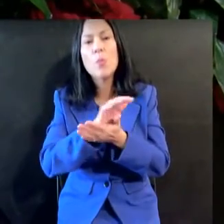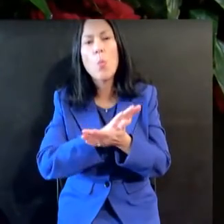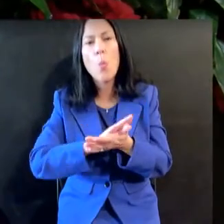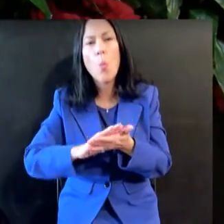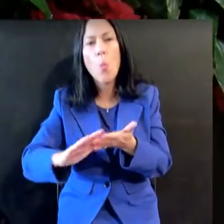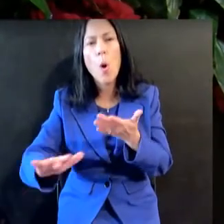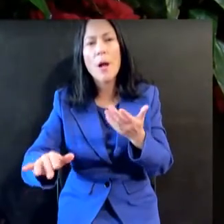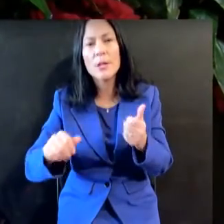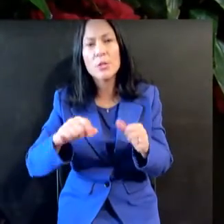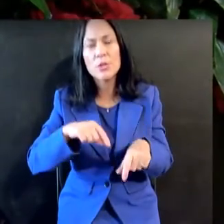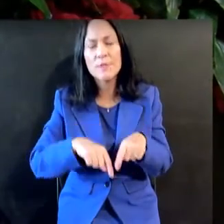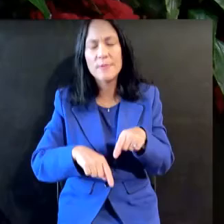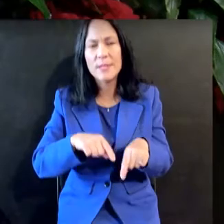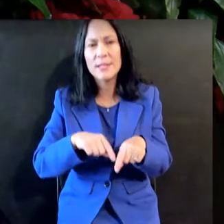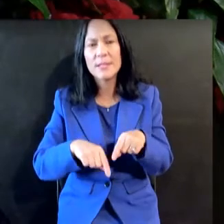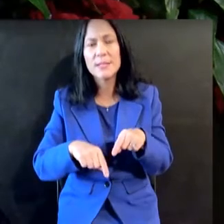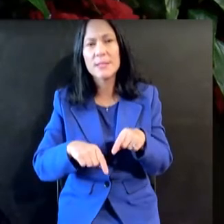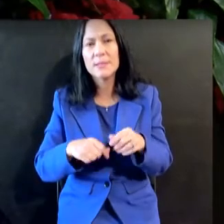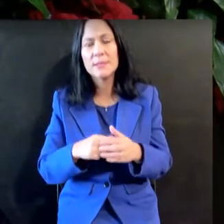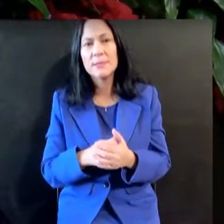each other's feet.